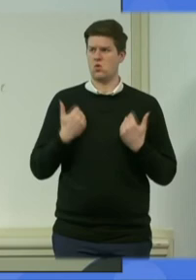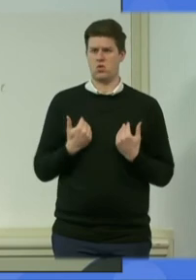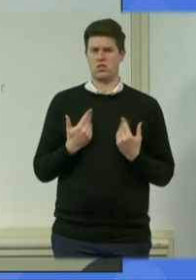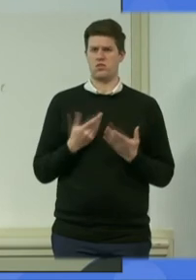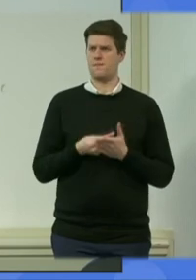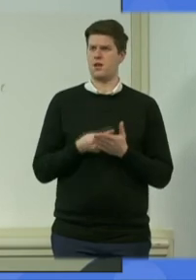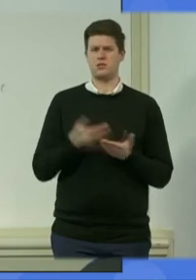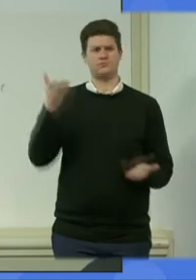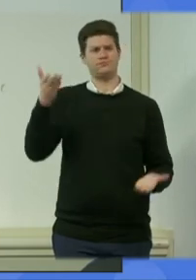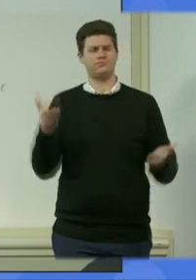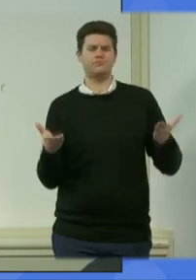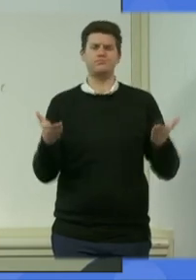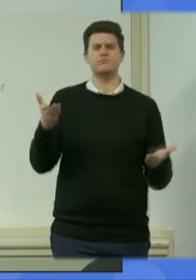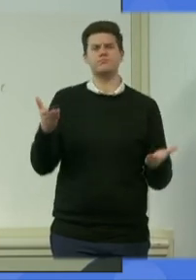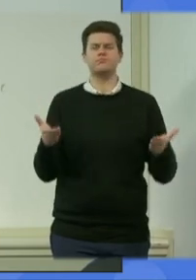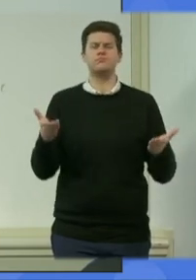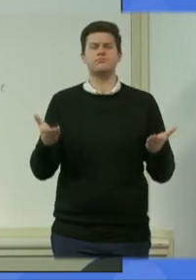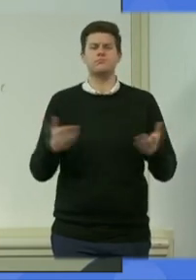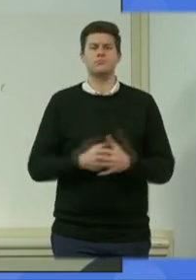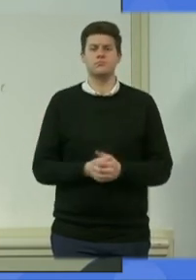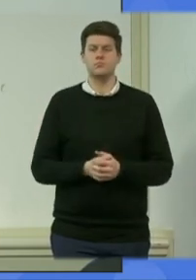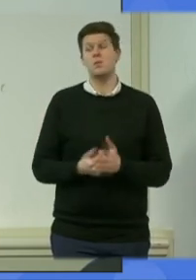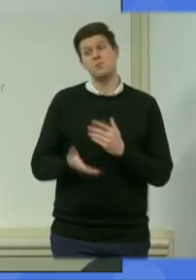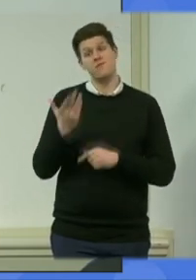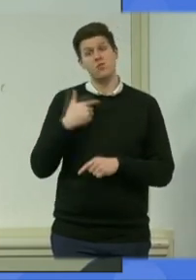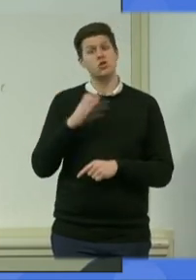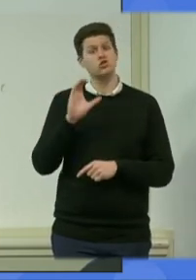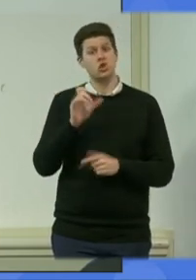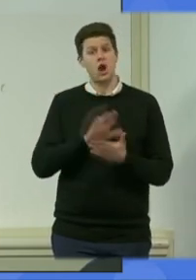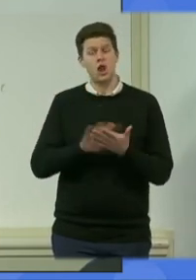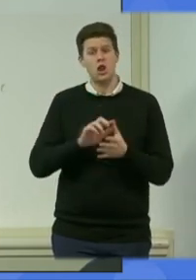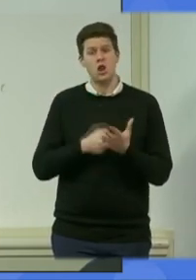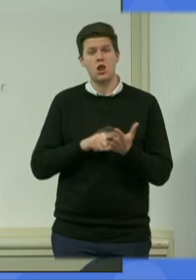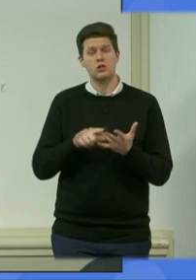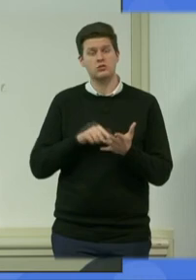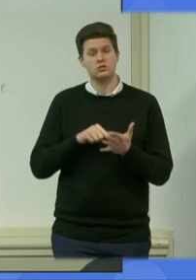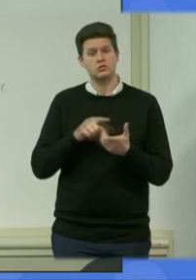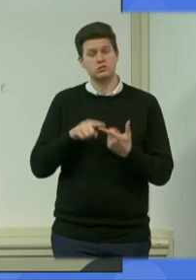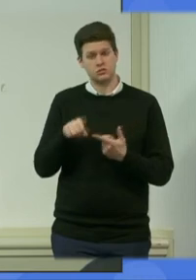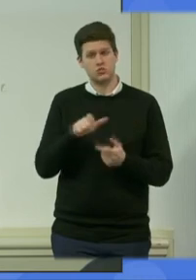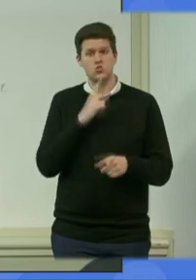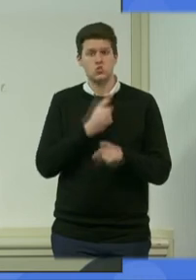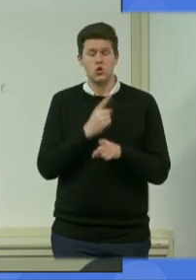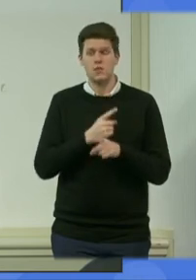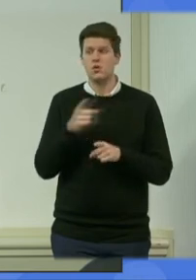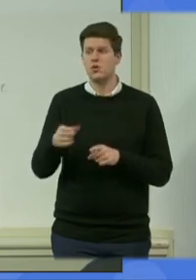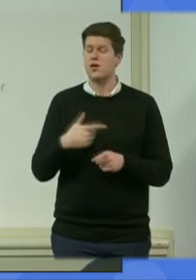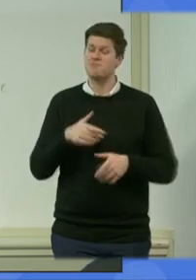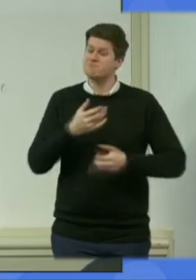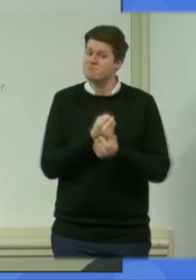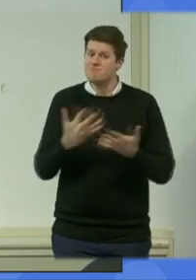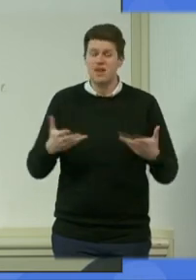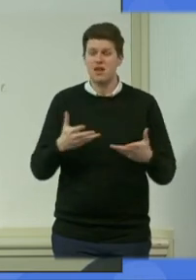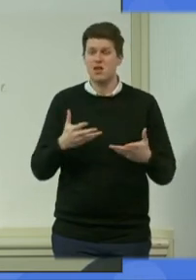heard from Charlotte earlier that almost half of people in Scotland don't earn enough to be even into the income tax